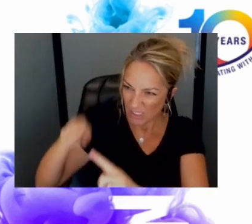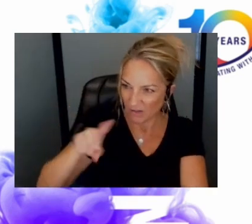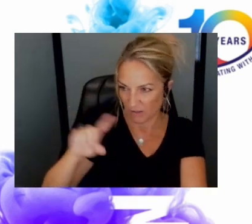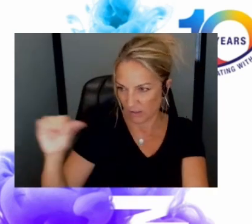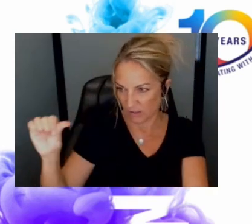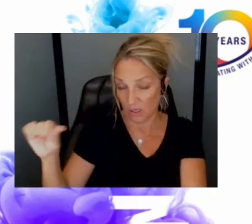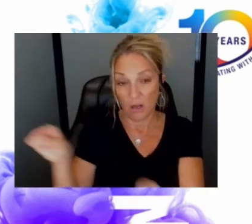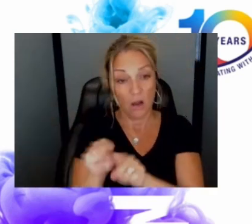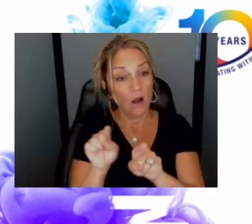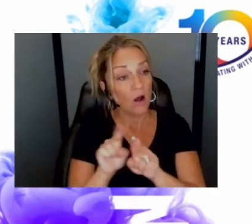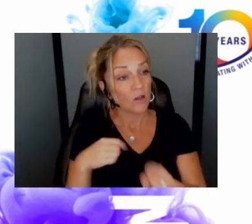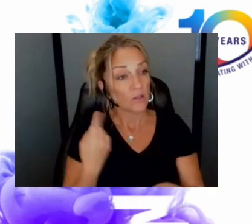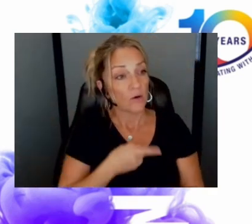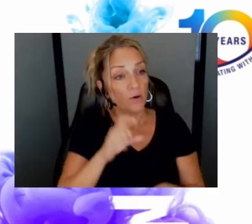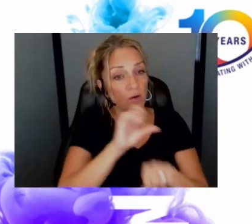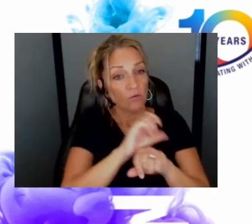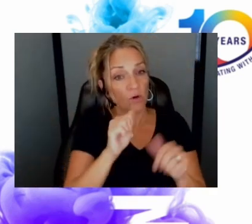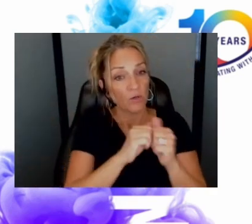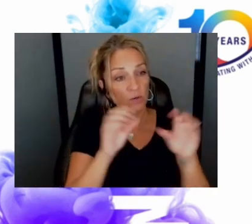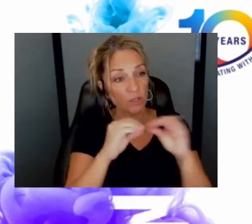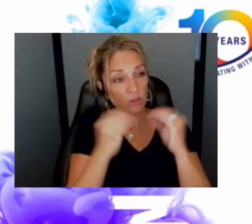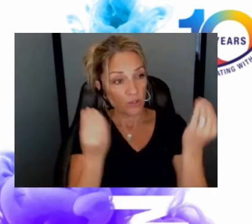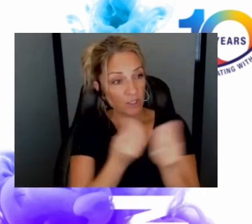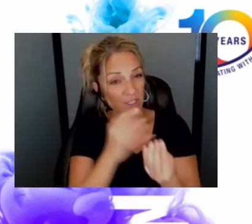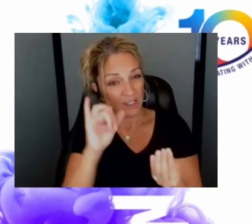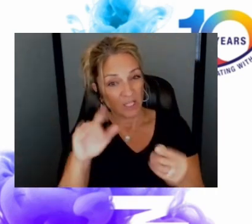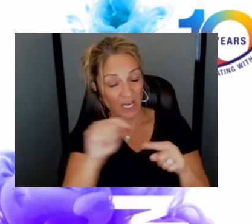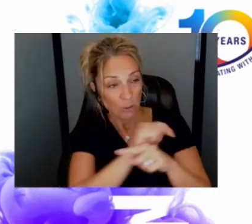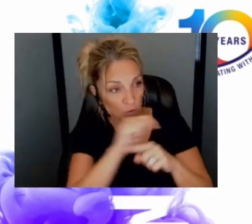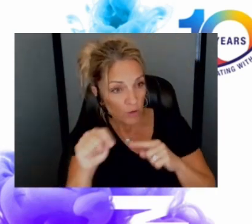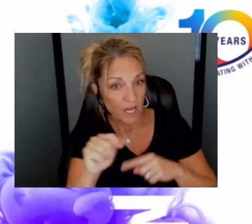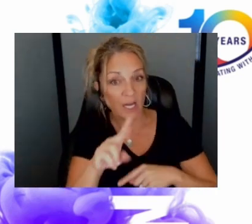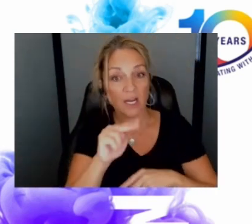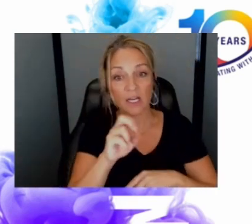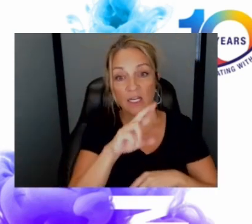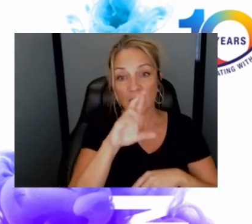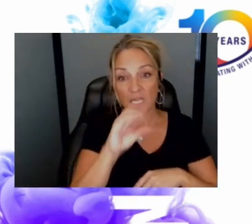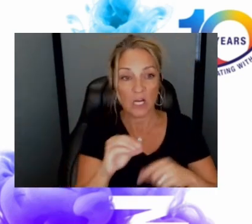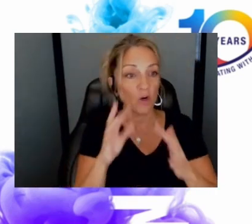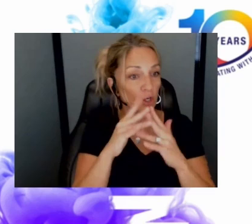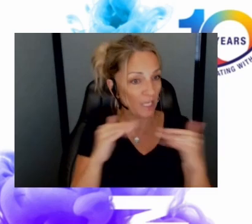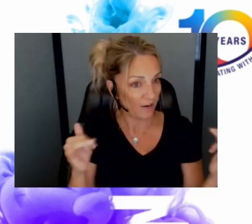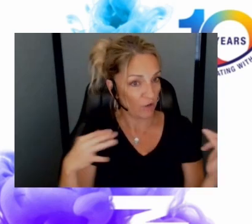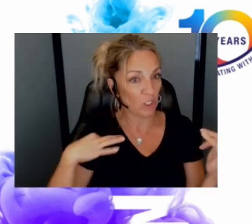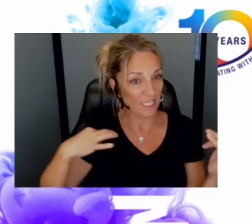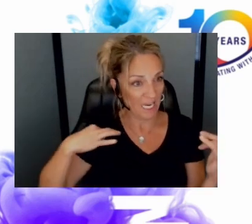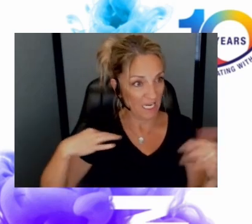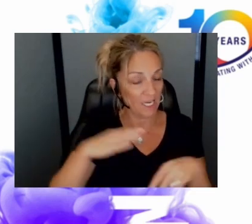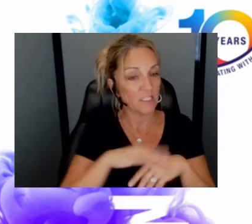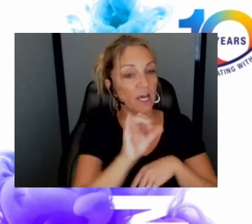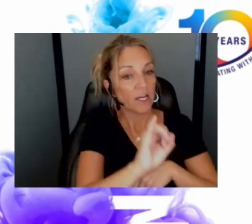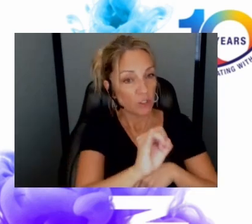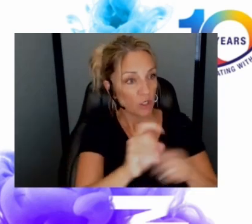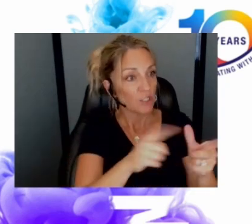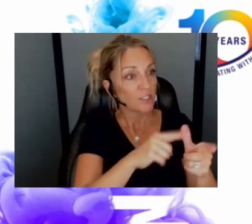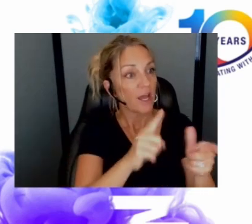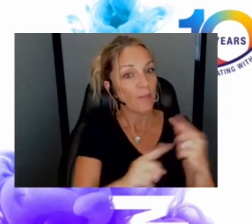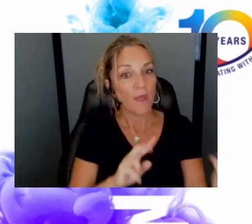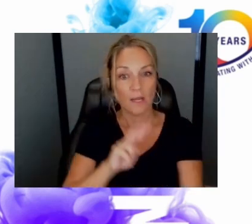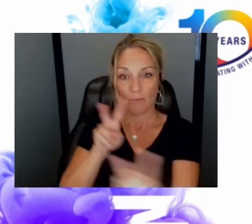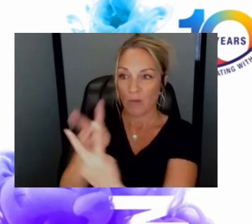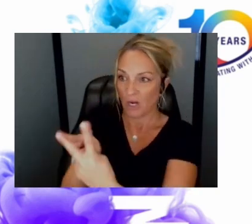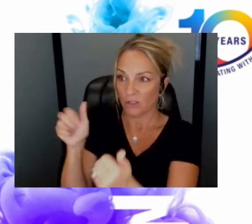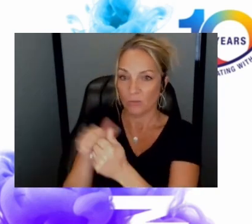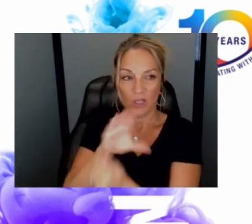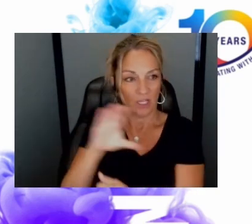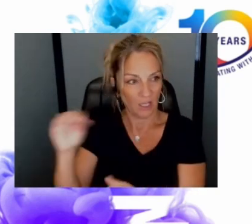with an organization that trains neurodiverse candidates on insurance and then pairs them with companies for internships. And we've had quite a